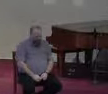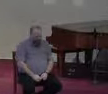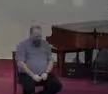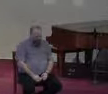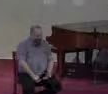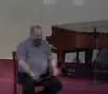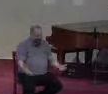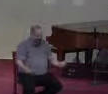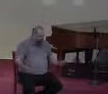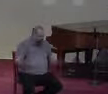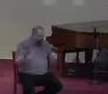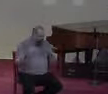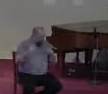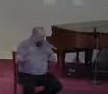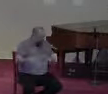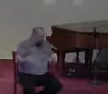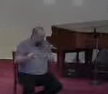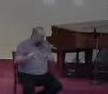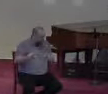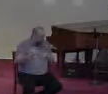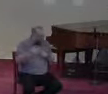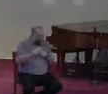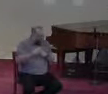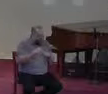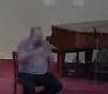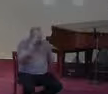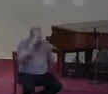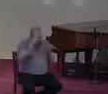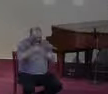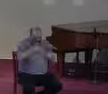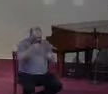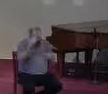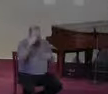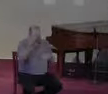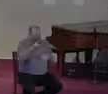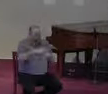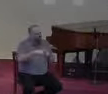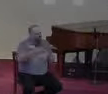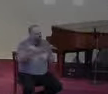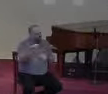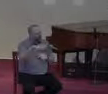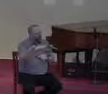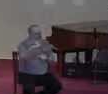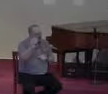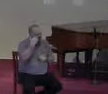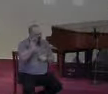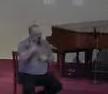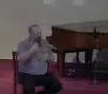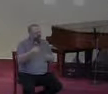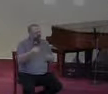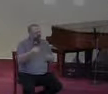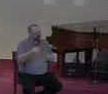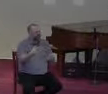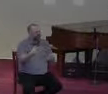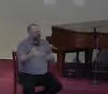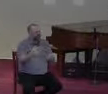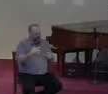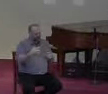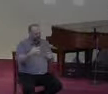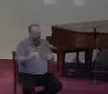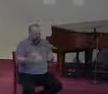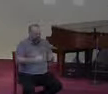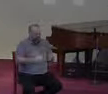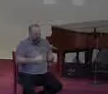I don't know if there's anybody here who needs to make this decision, but you know. And I want to give you the opportunity right now